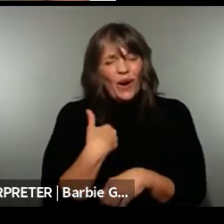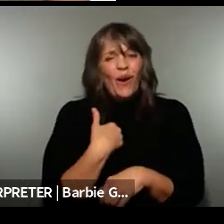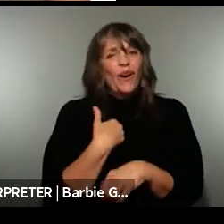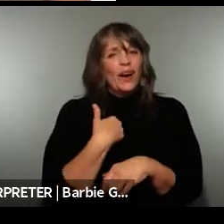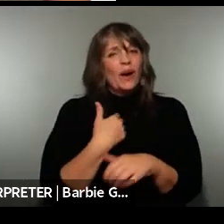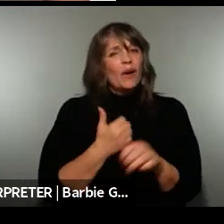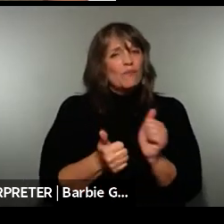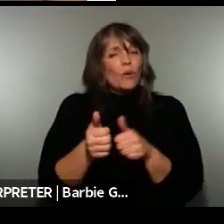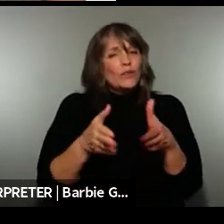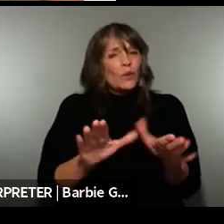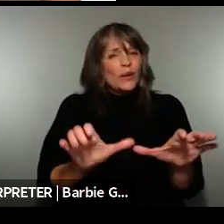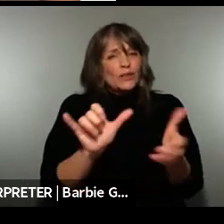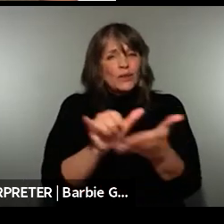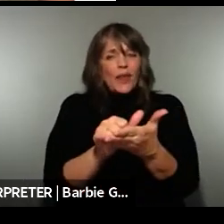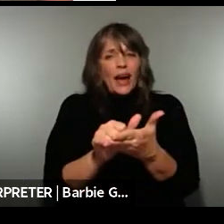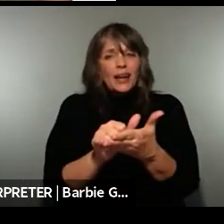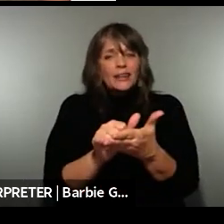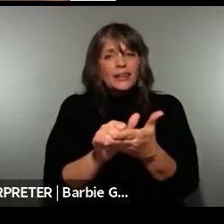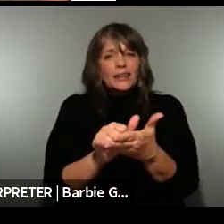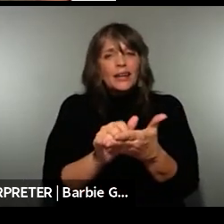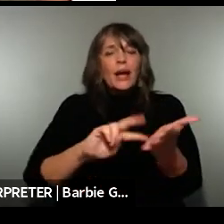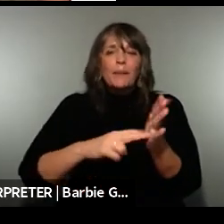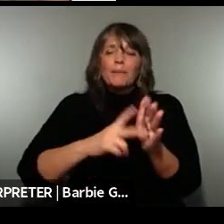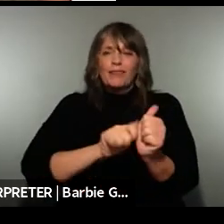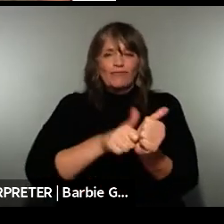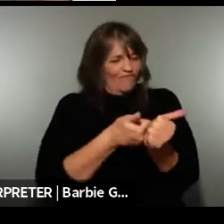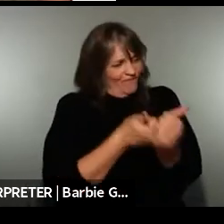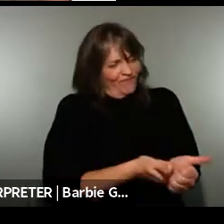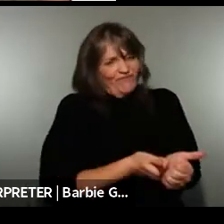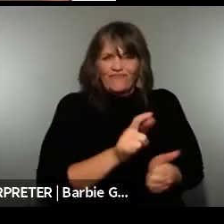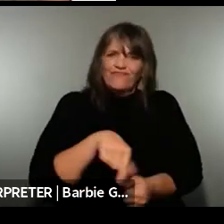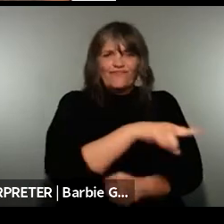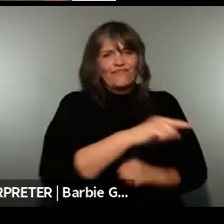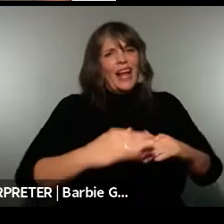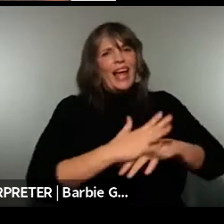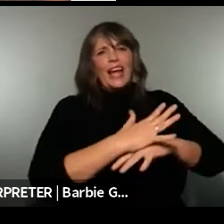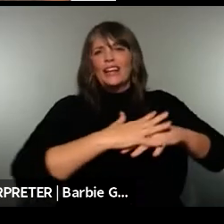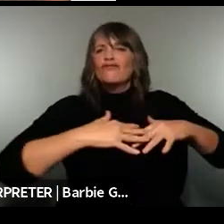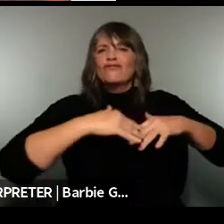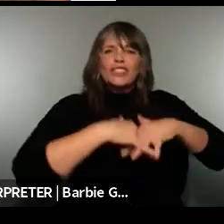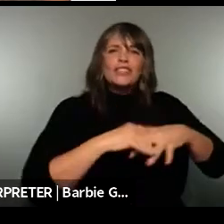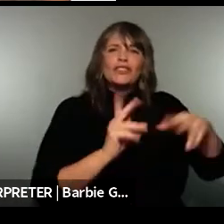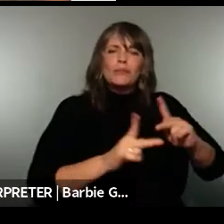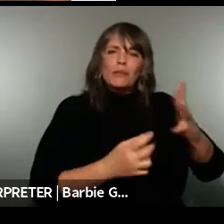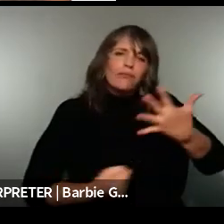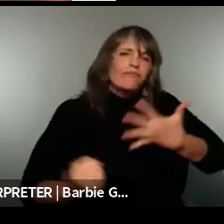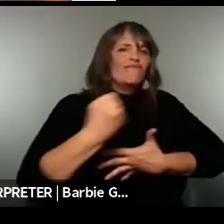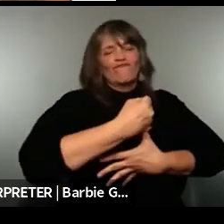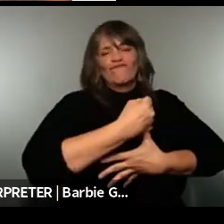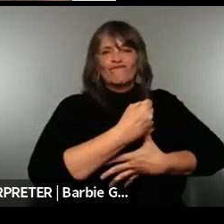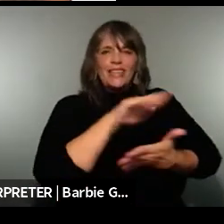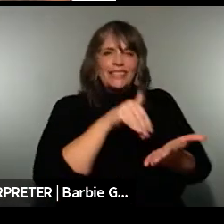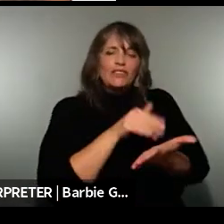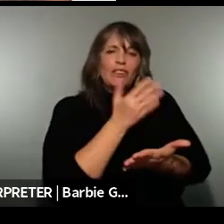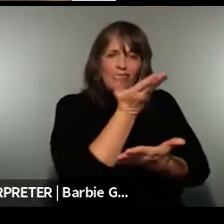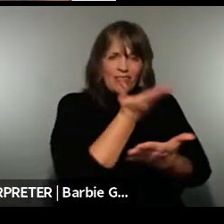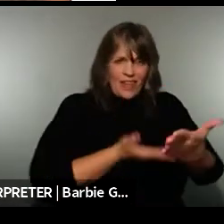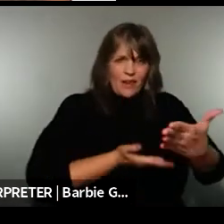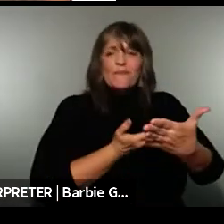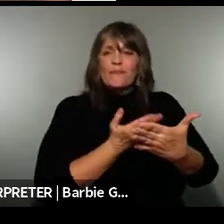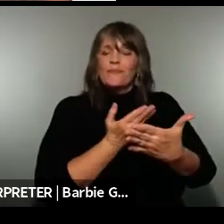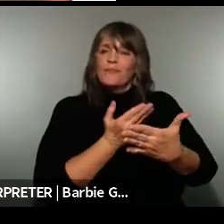to do that are like getting behind Indigenous people and centering Indigenous sovereignty and Black liberation